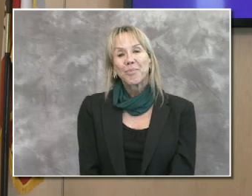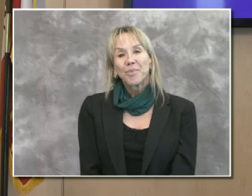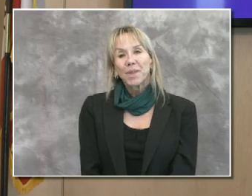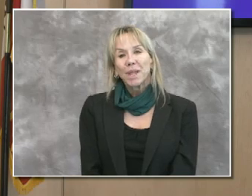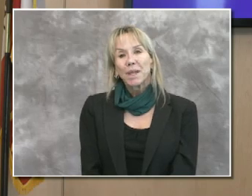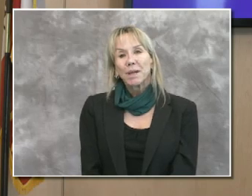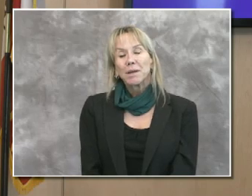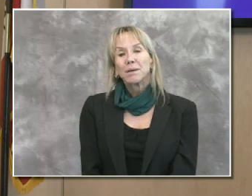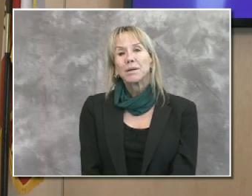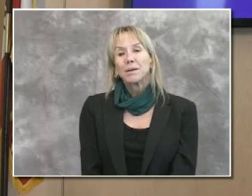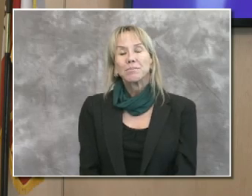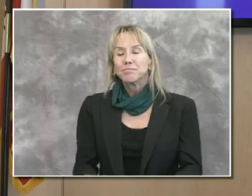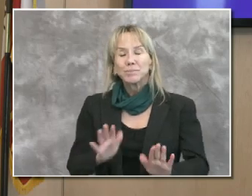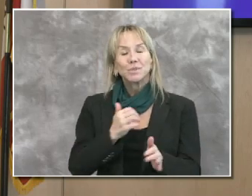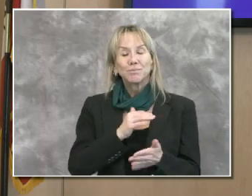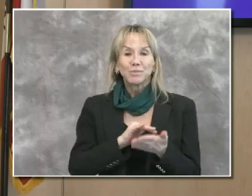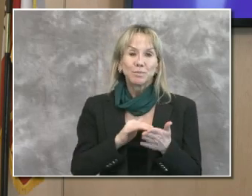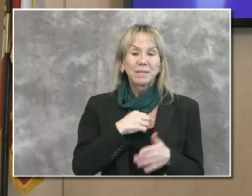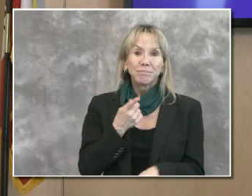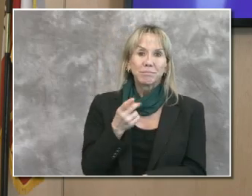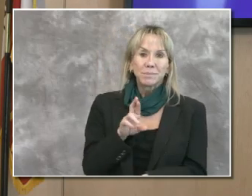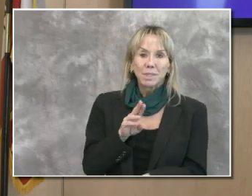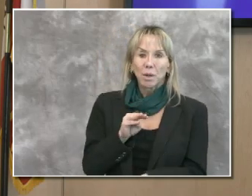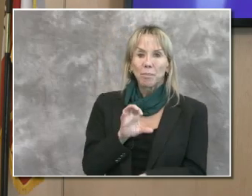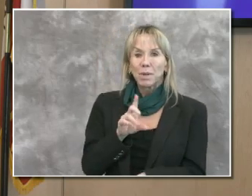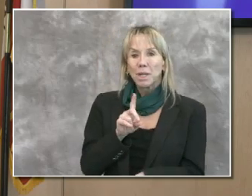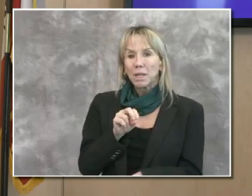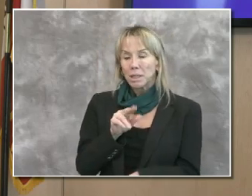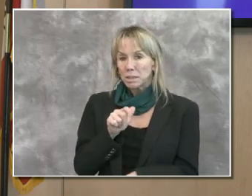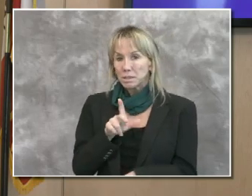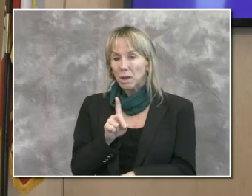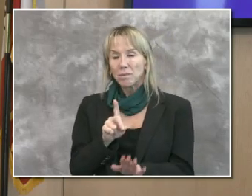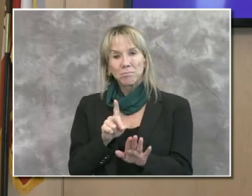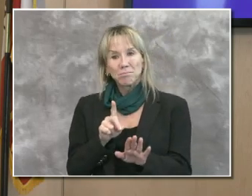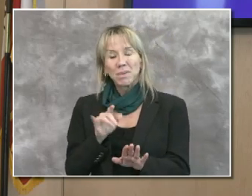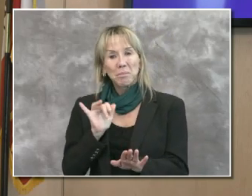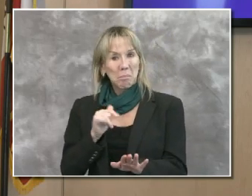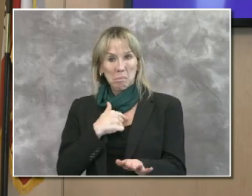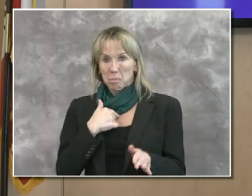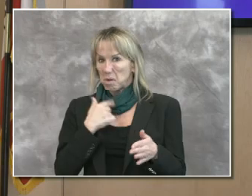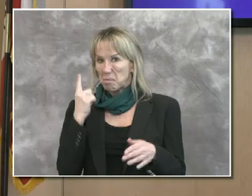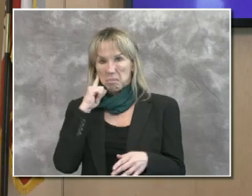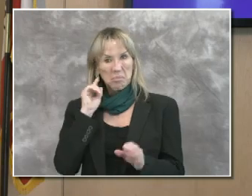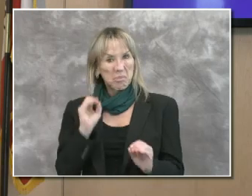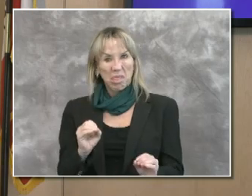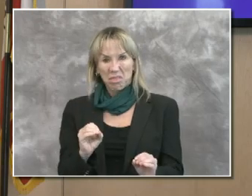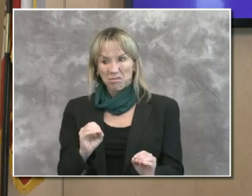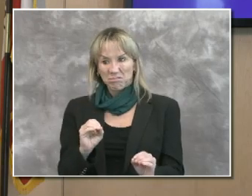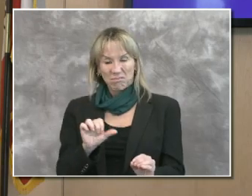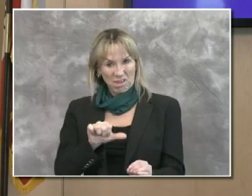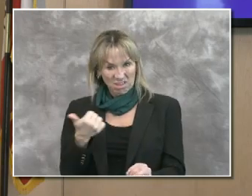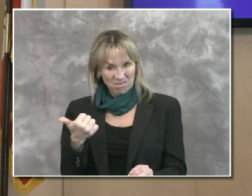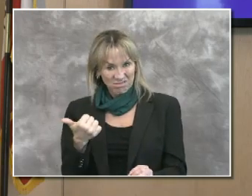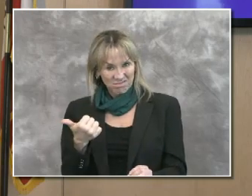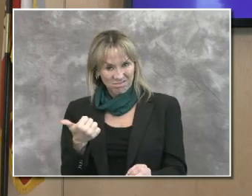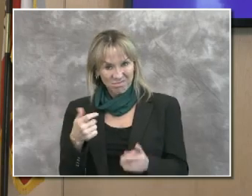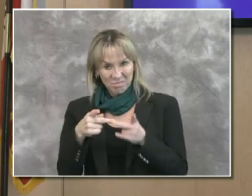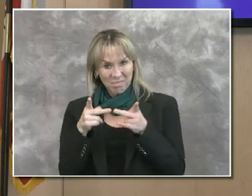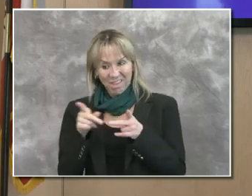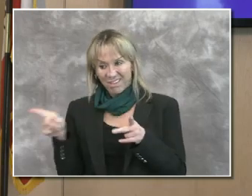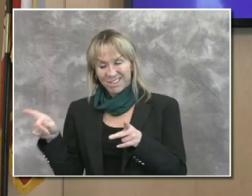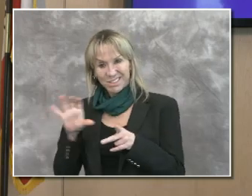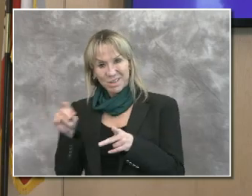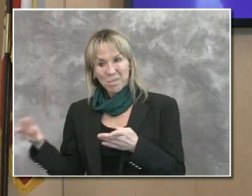that. Actually, we're not aware of another location by this specific company. We don't know that this company actually also